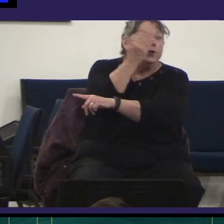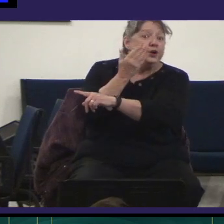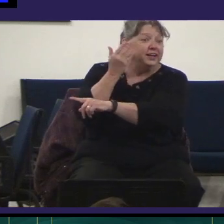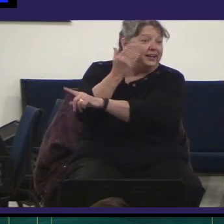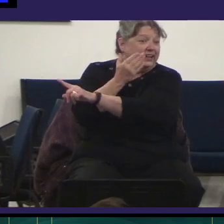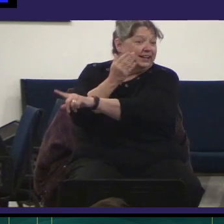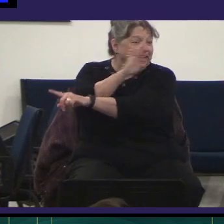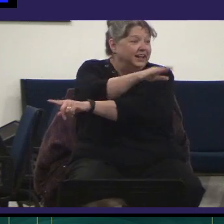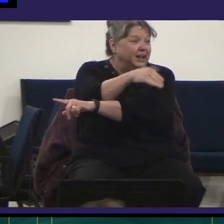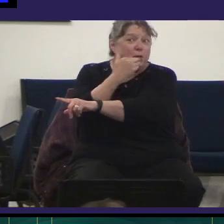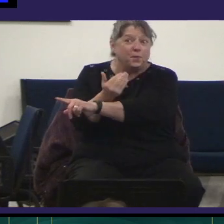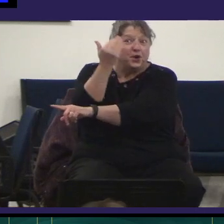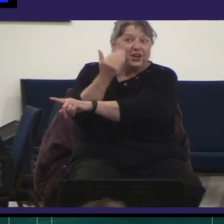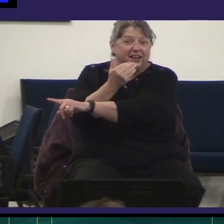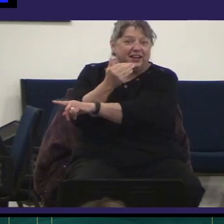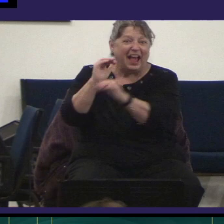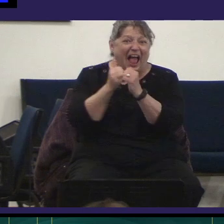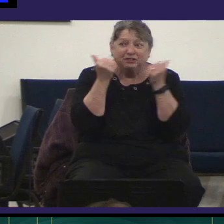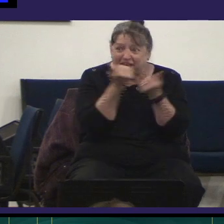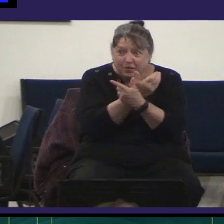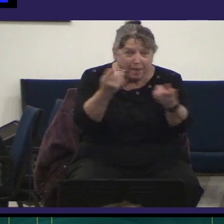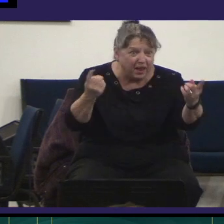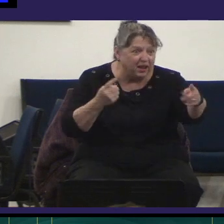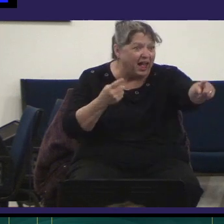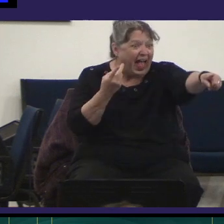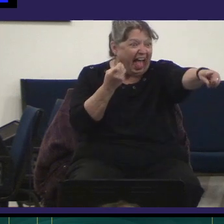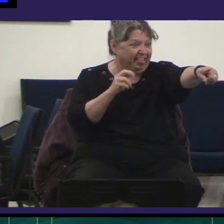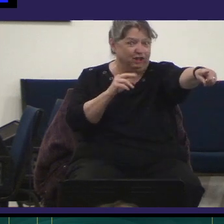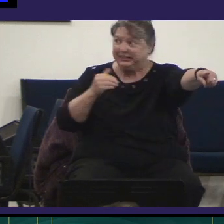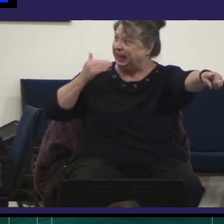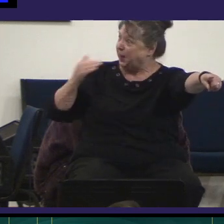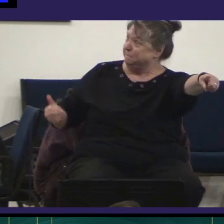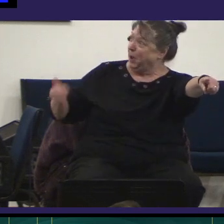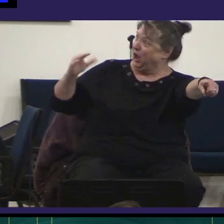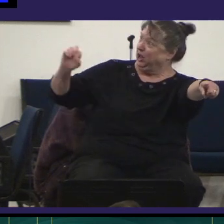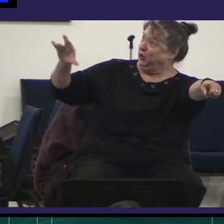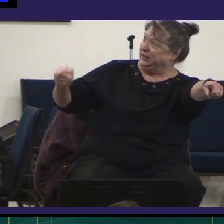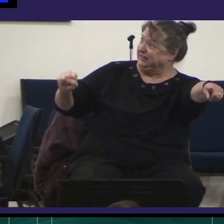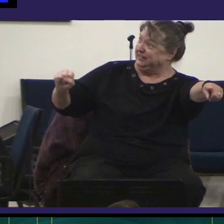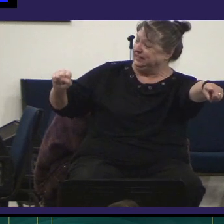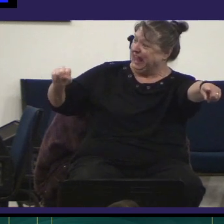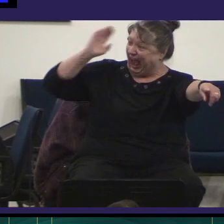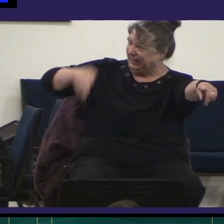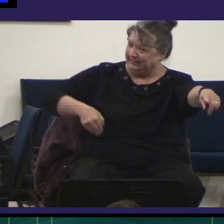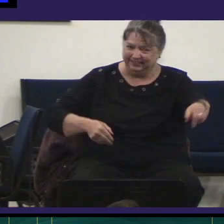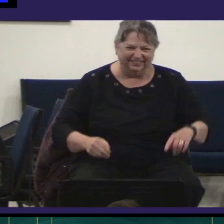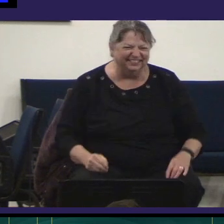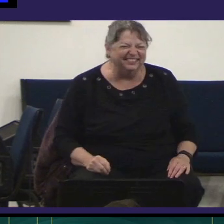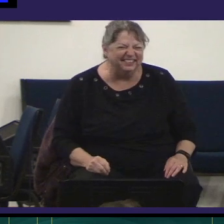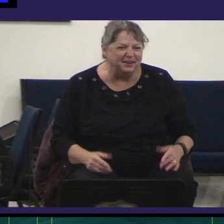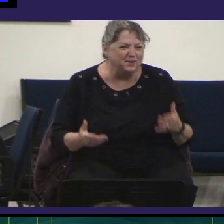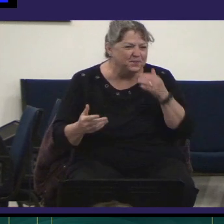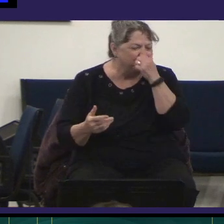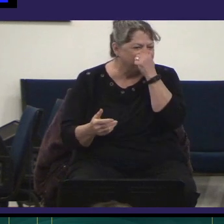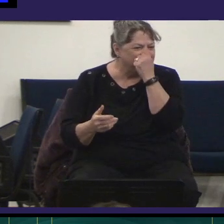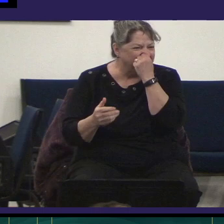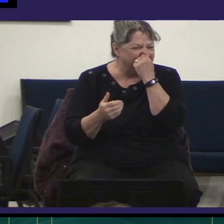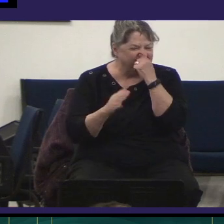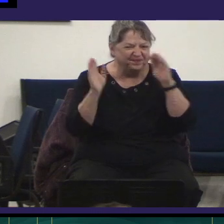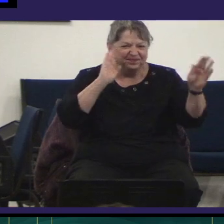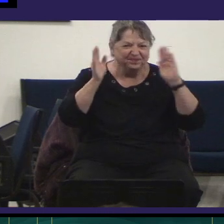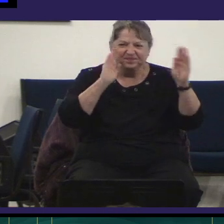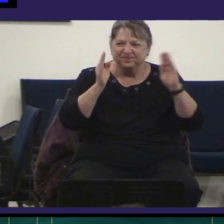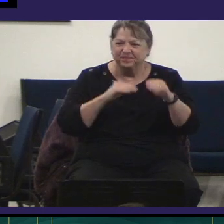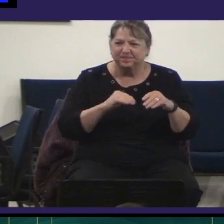How's everybody? Good. Good. Heather's good anyway, huh? Amen. Oh, it's a great day.